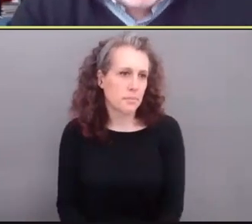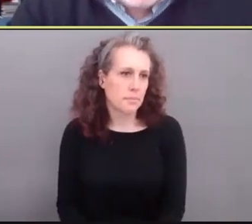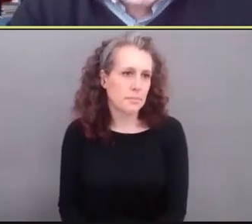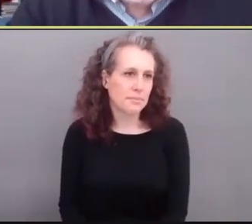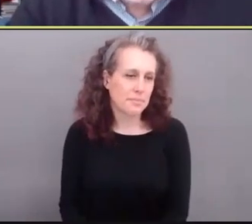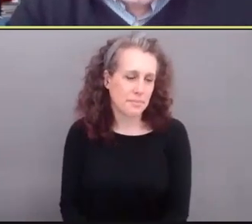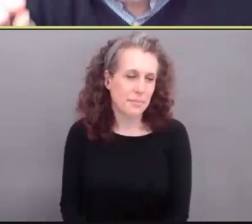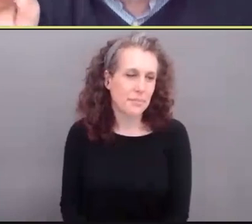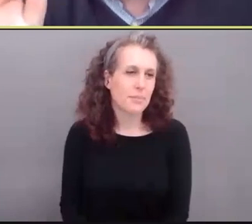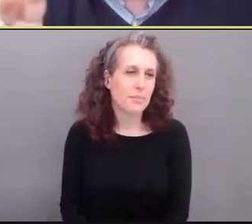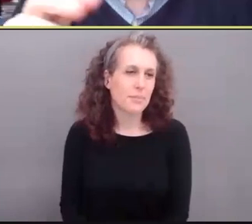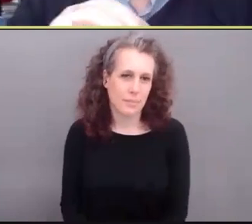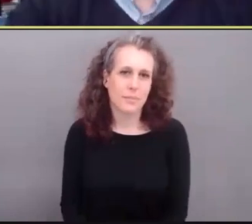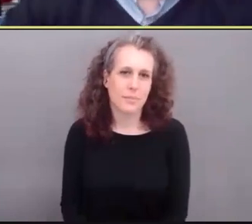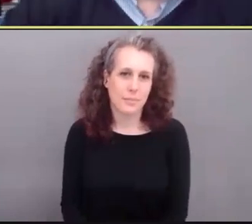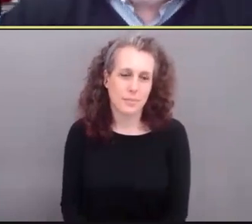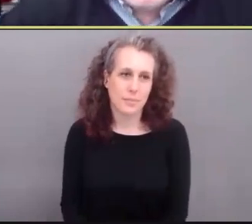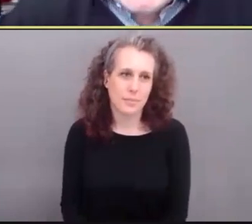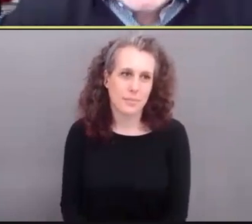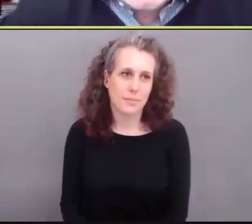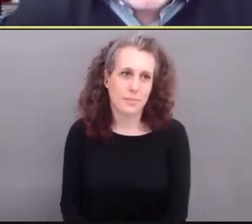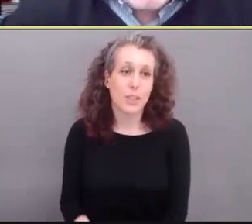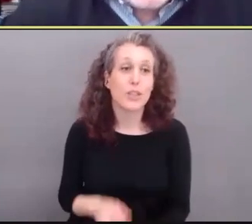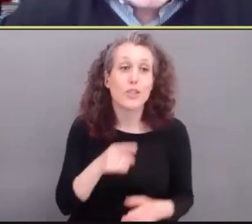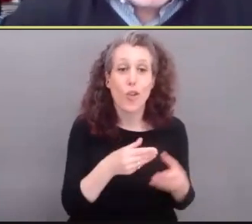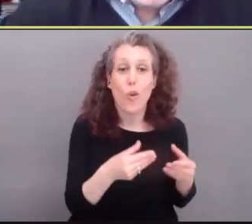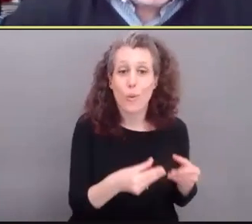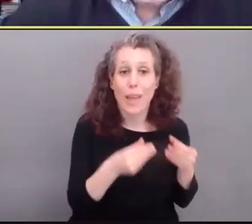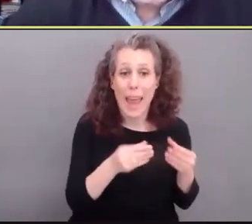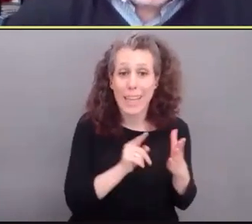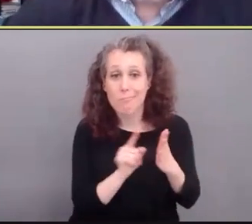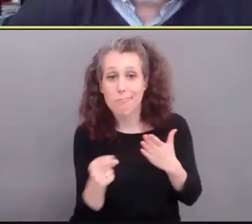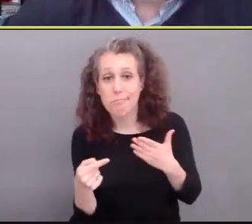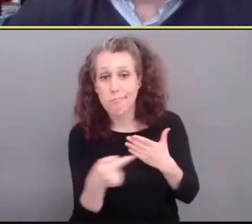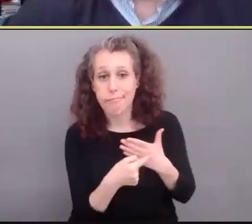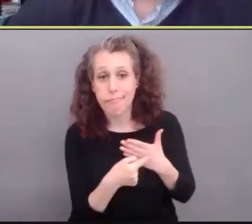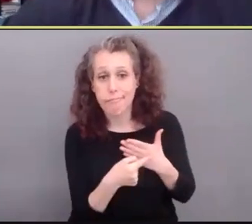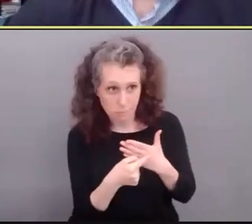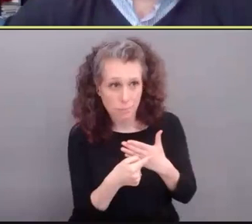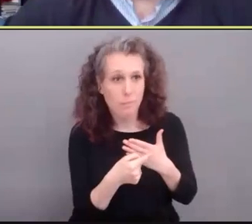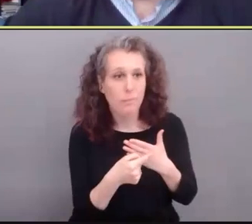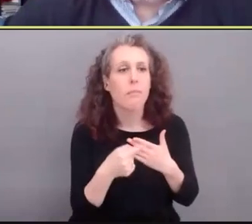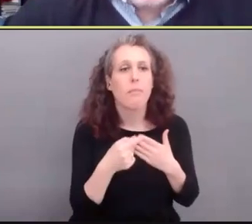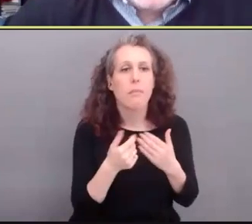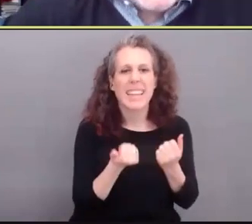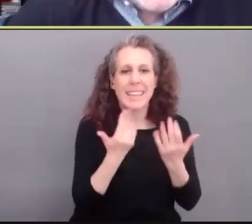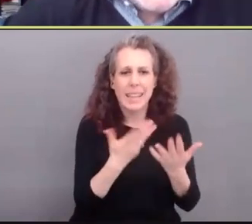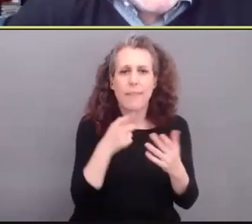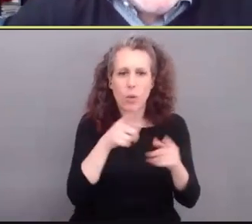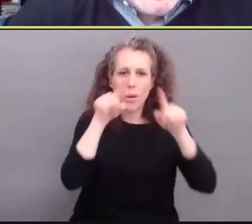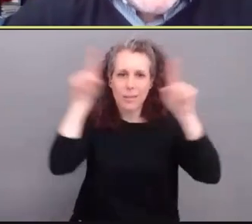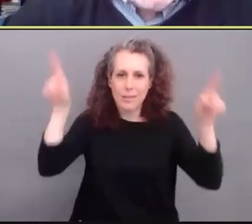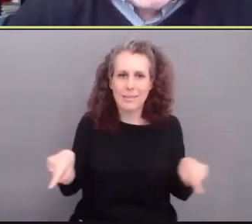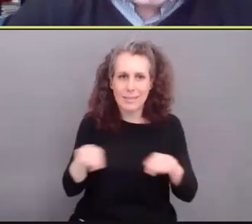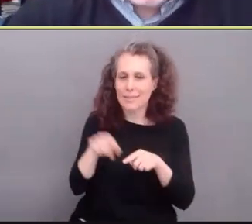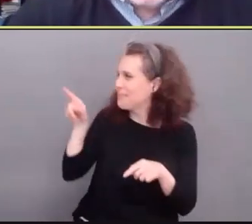Well, at the end of the annex, you have a conformity assessment templates.